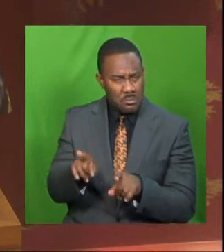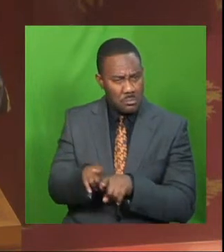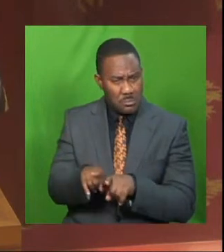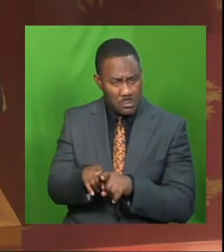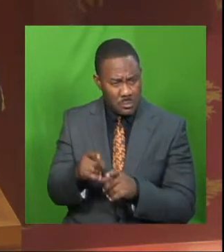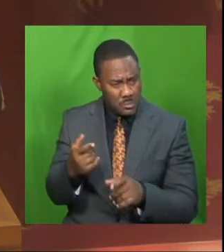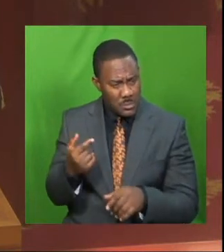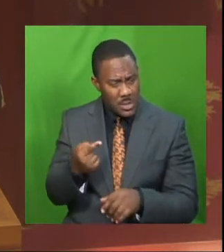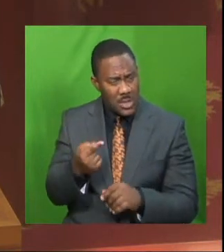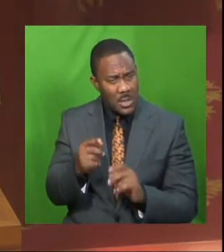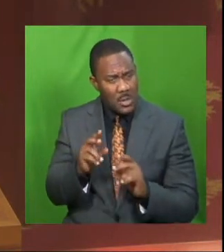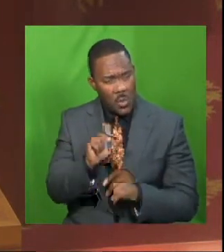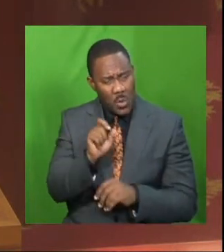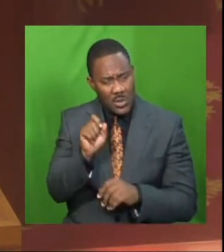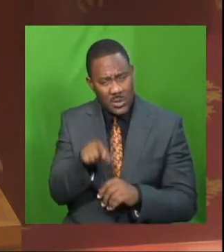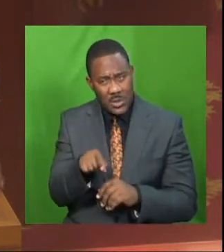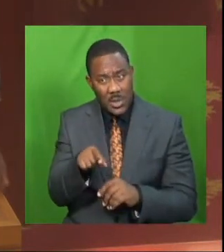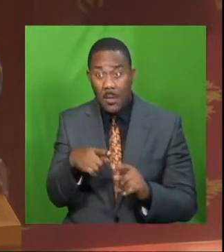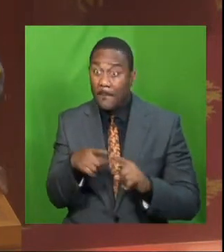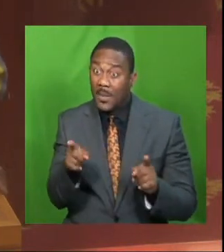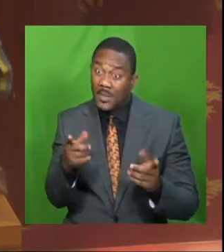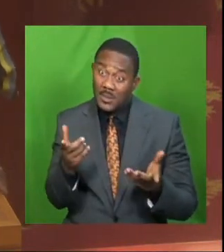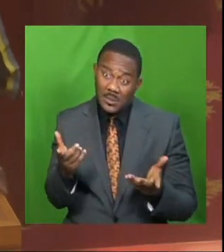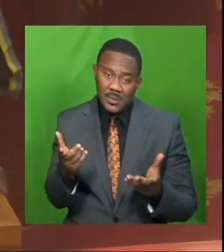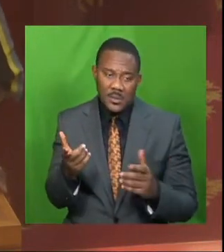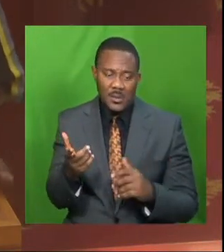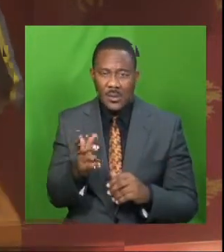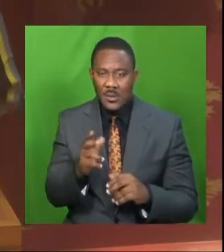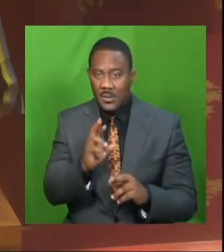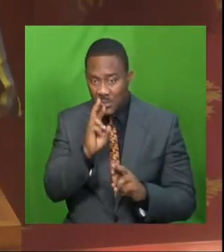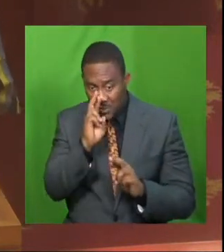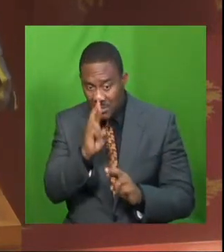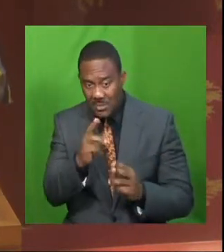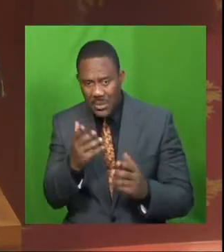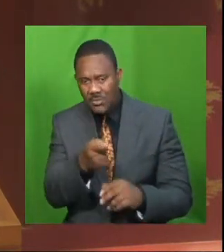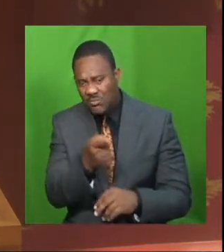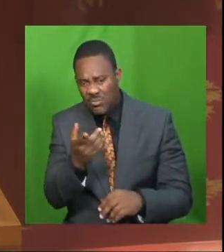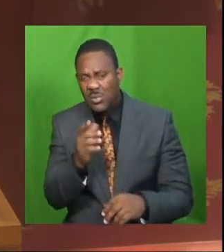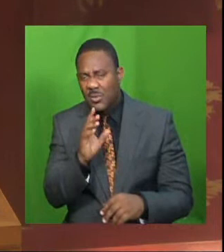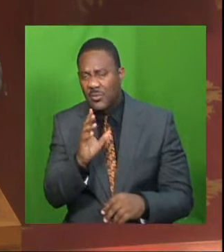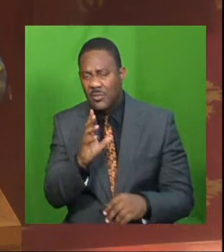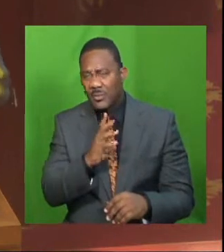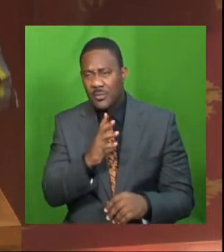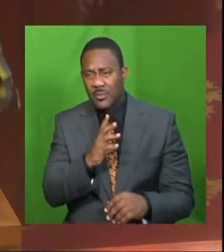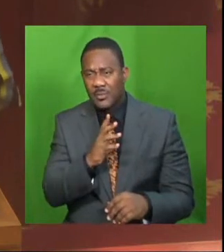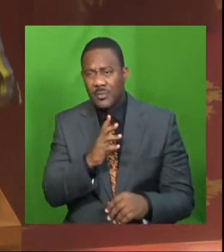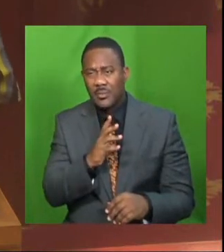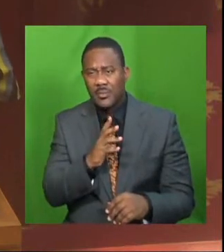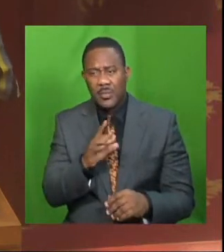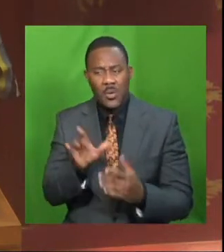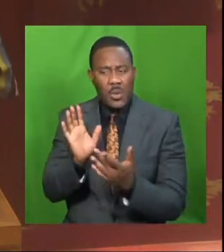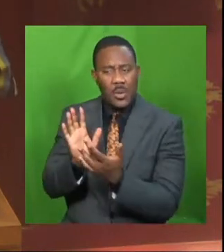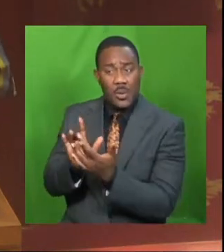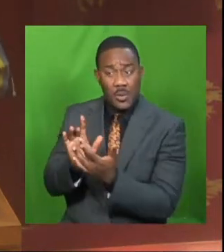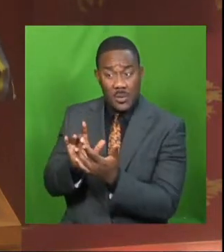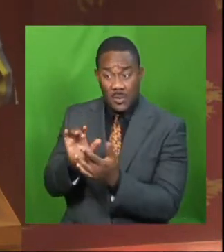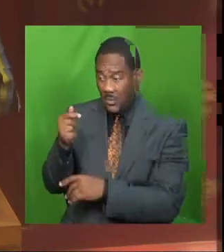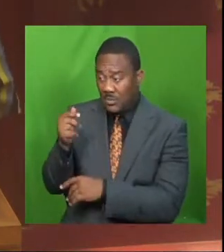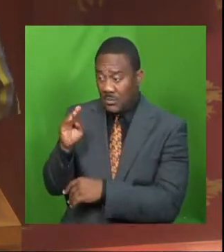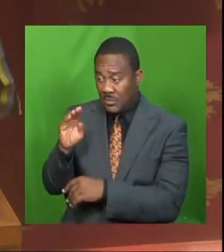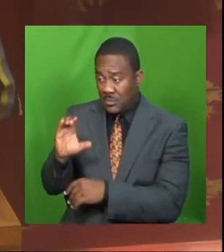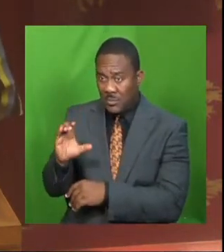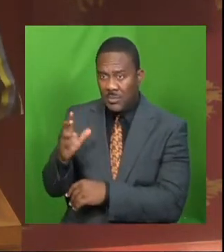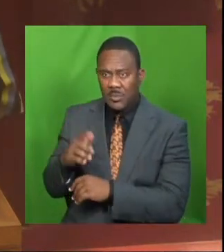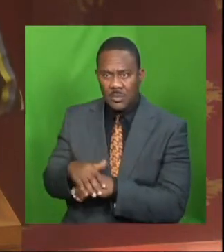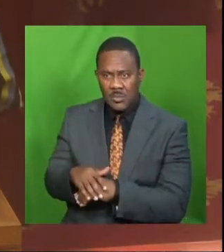question. But, Mr. Speaker, out of the abundance of respect for this House and my colleague who has the question, we contacted GBC for answers, and